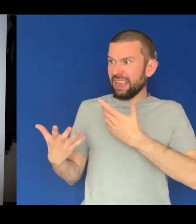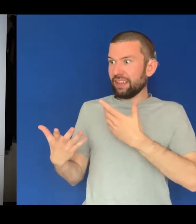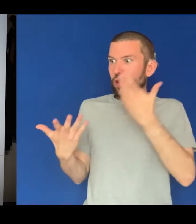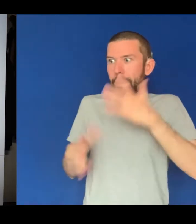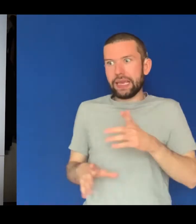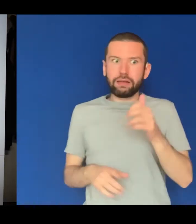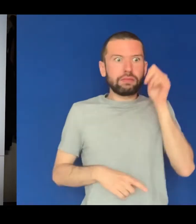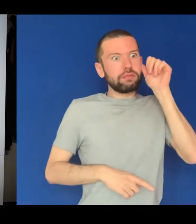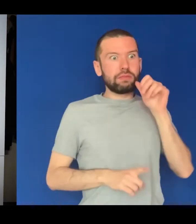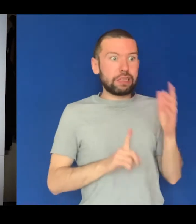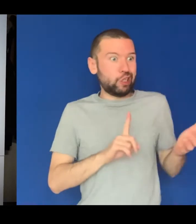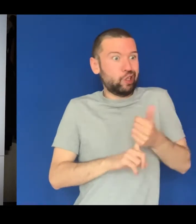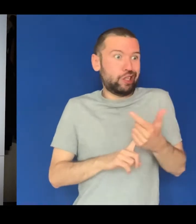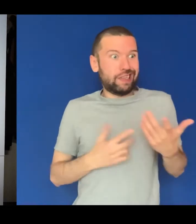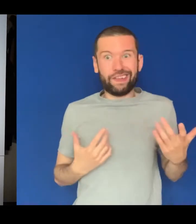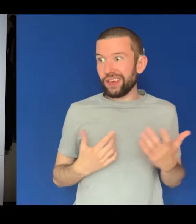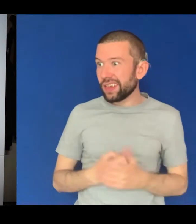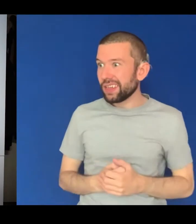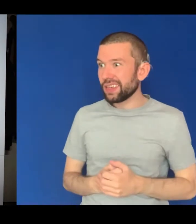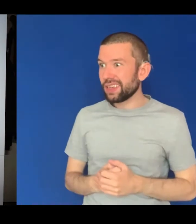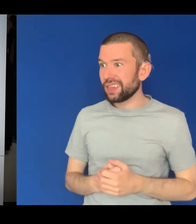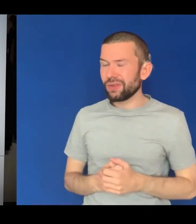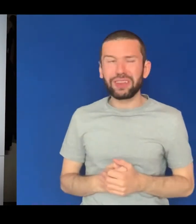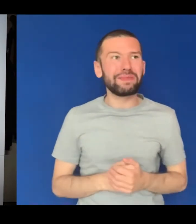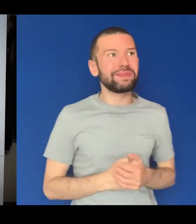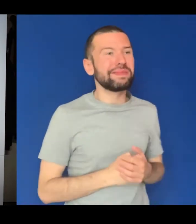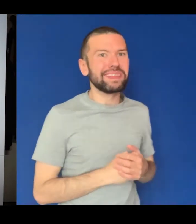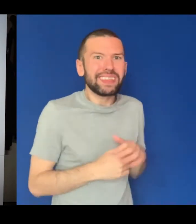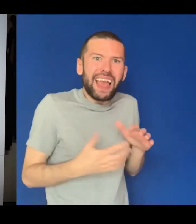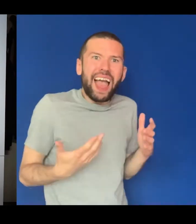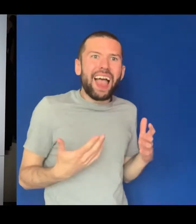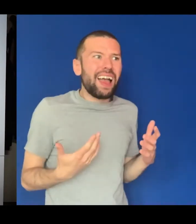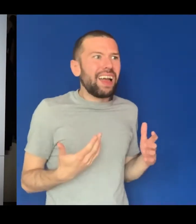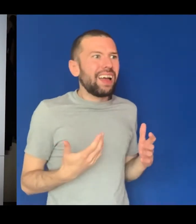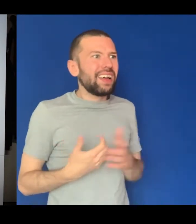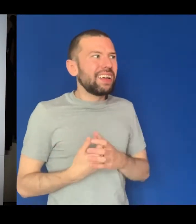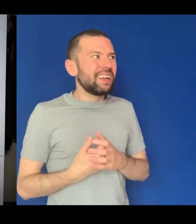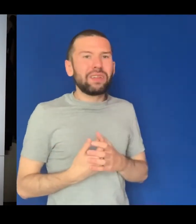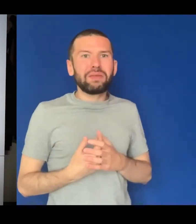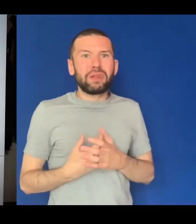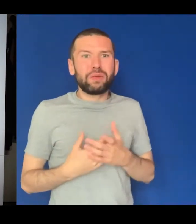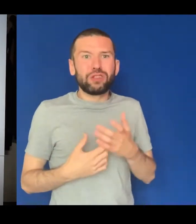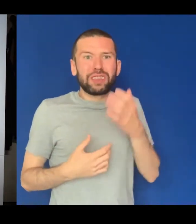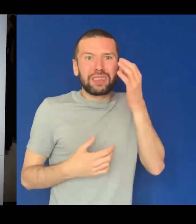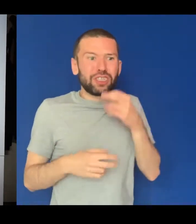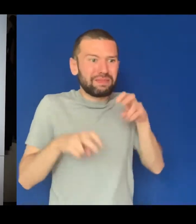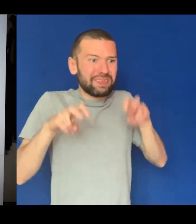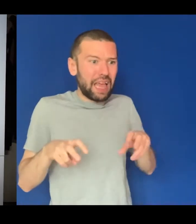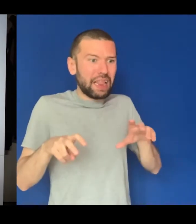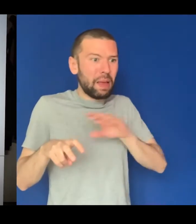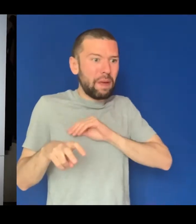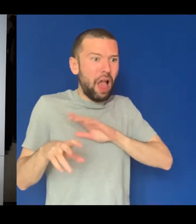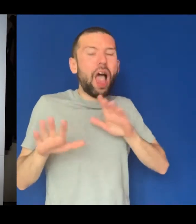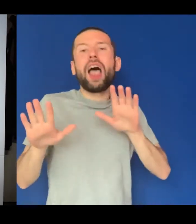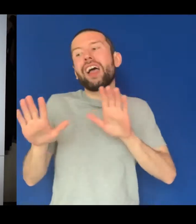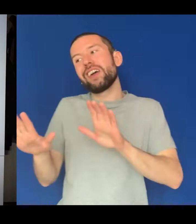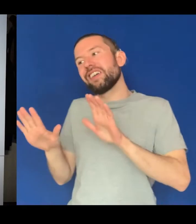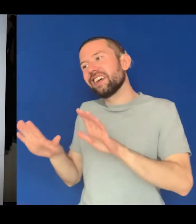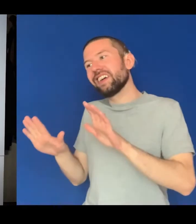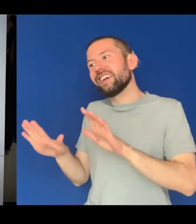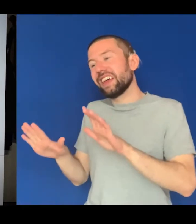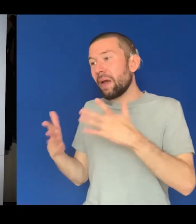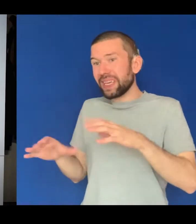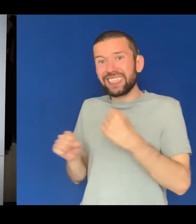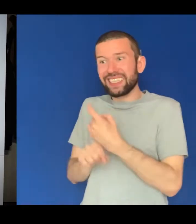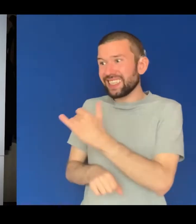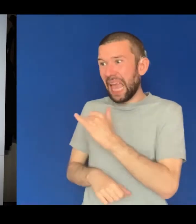of infidelity? Well, yeah, all we did was sit in the park and talk. But if COVID hadn't Right, been well, come on, I did that too.